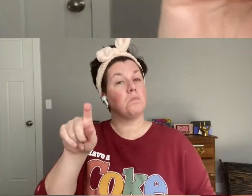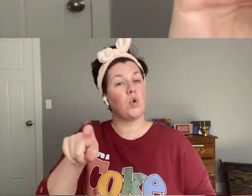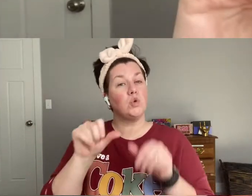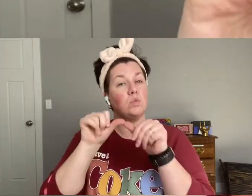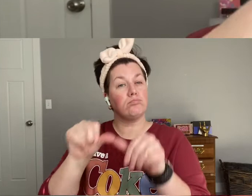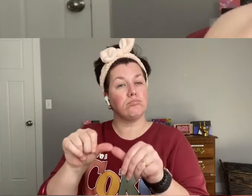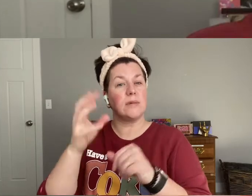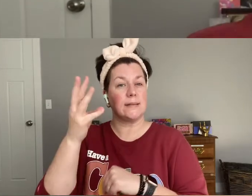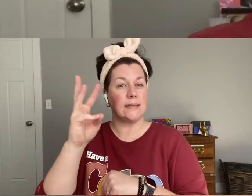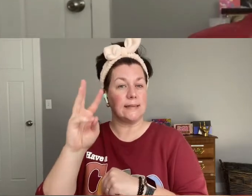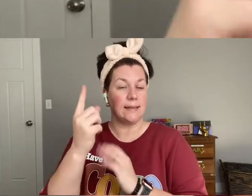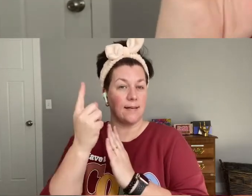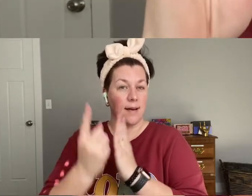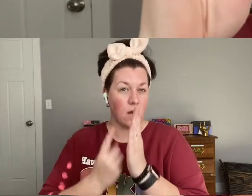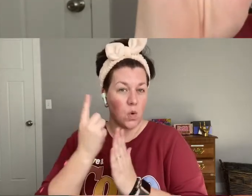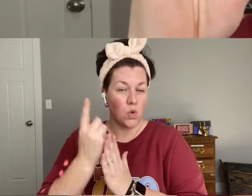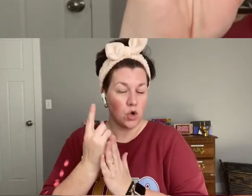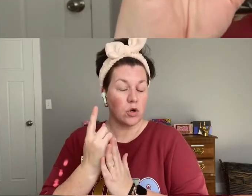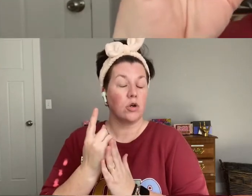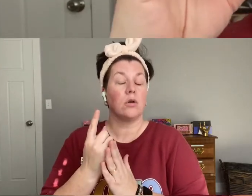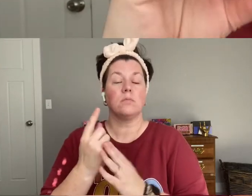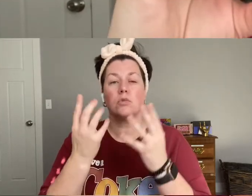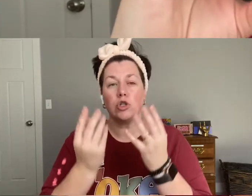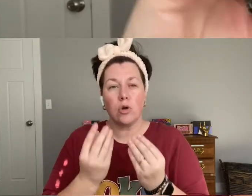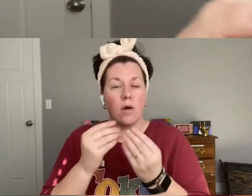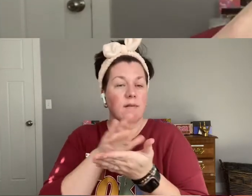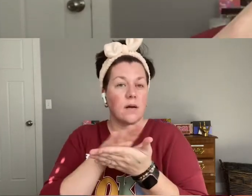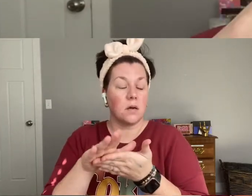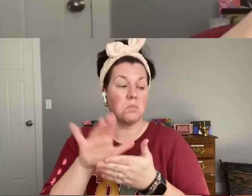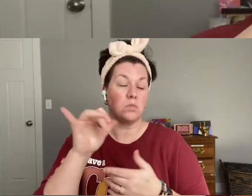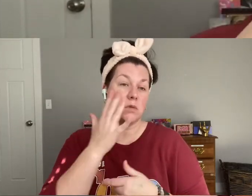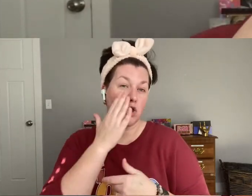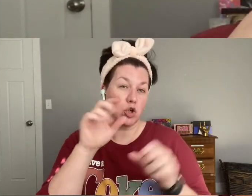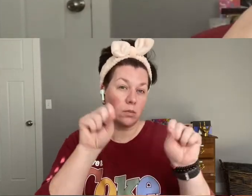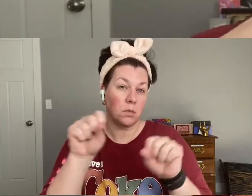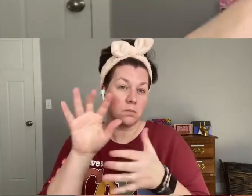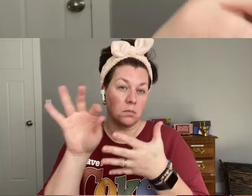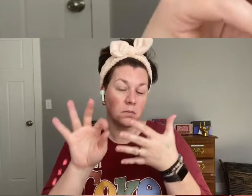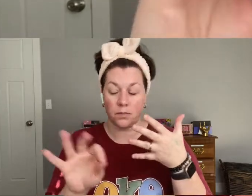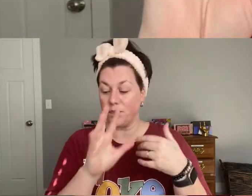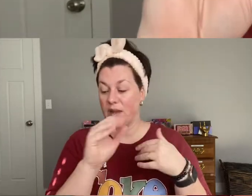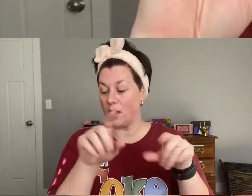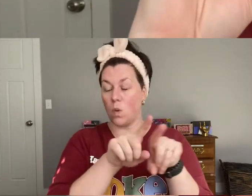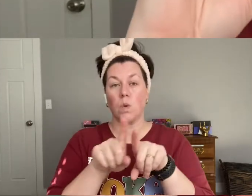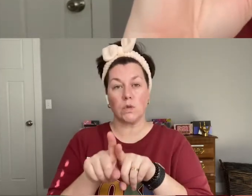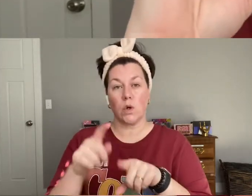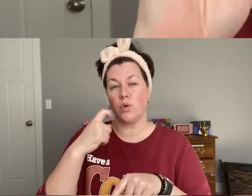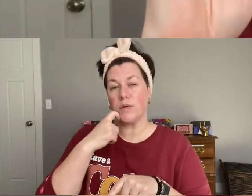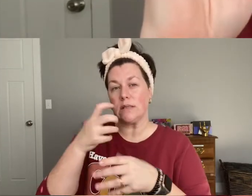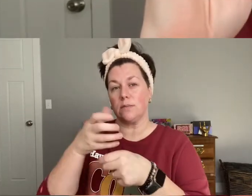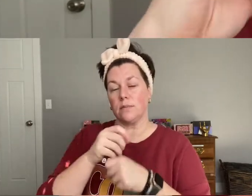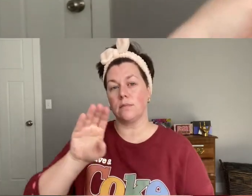Satin Ink, and this is in the color Your Majesty. And this is supposed to be a 16-hour wear. It's supposed to be very